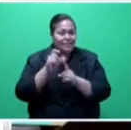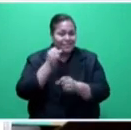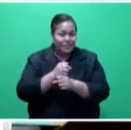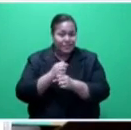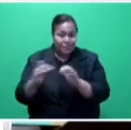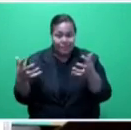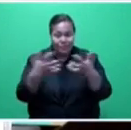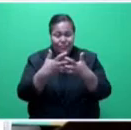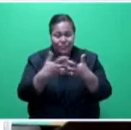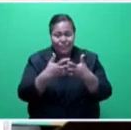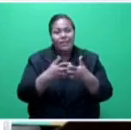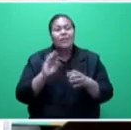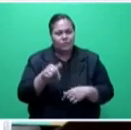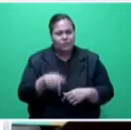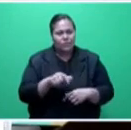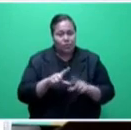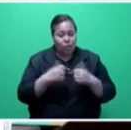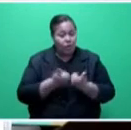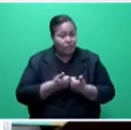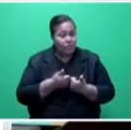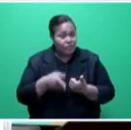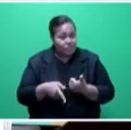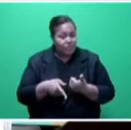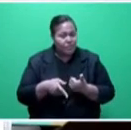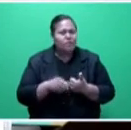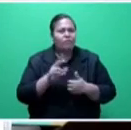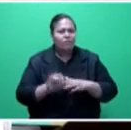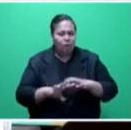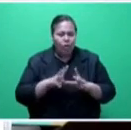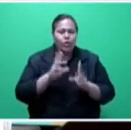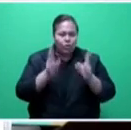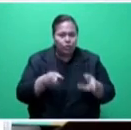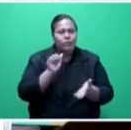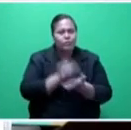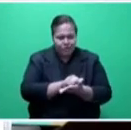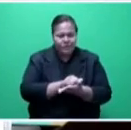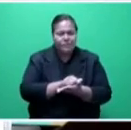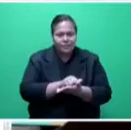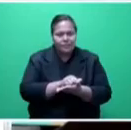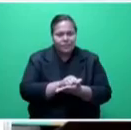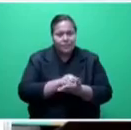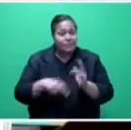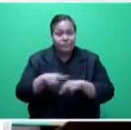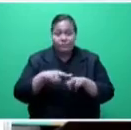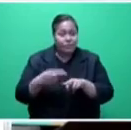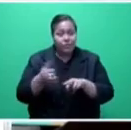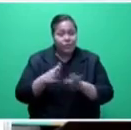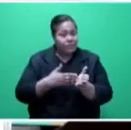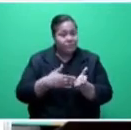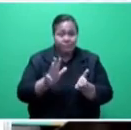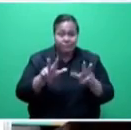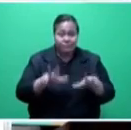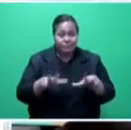Importantly, Mr. Speaker, the convention works along the fundamental human rights conventions that Fiji has ratified and